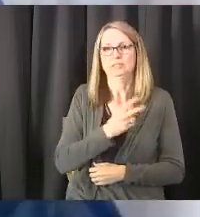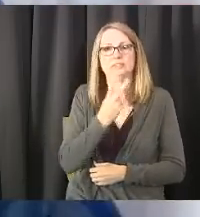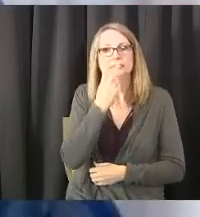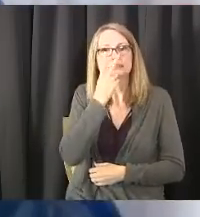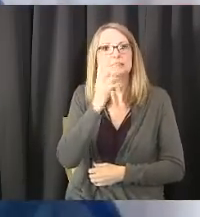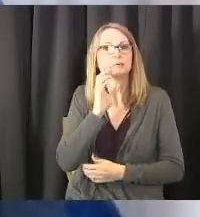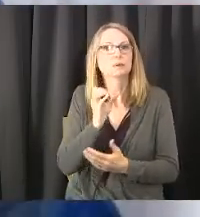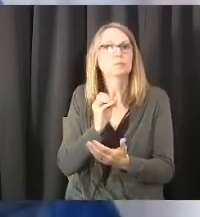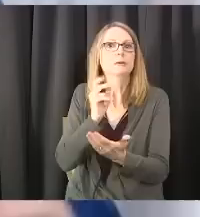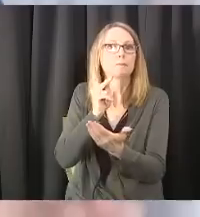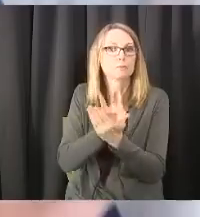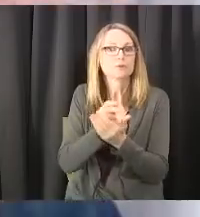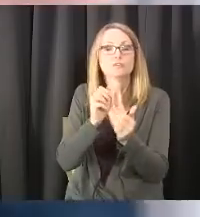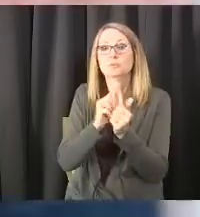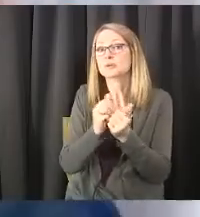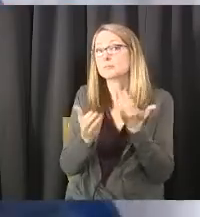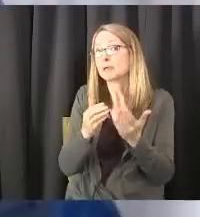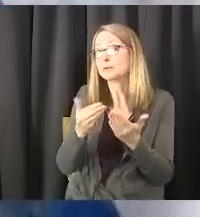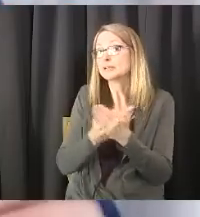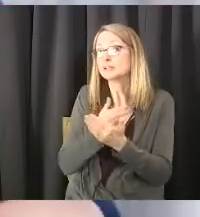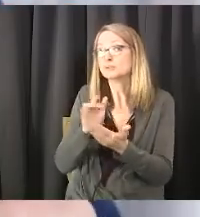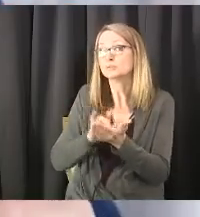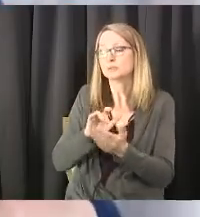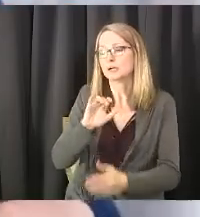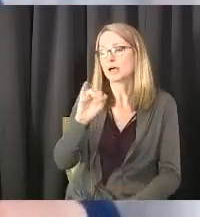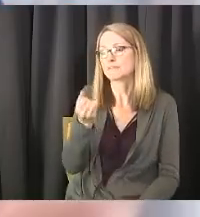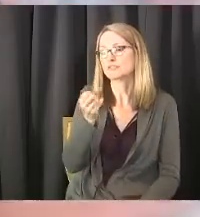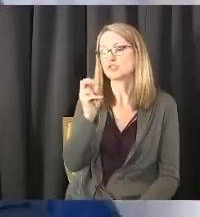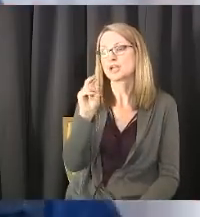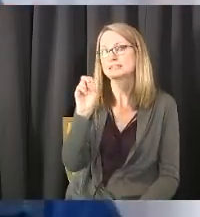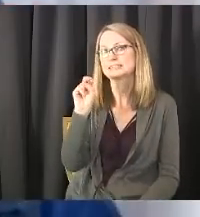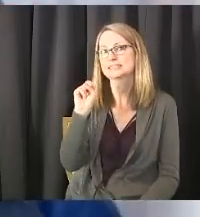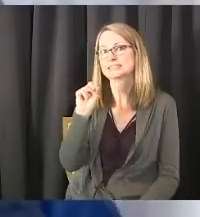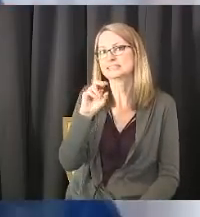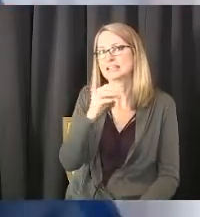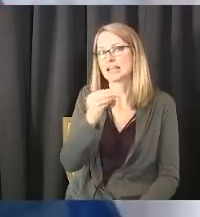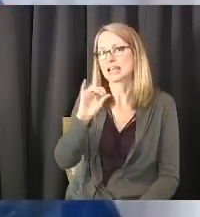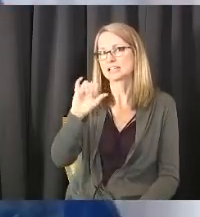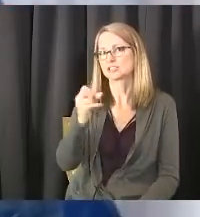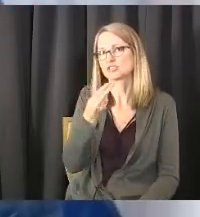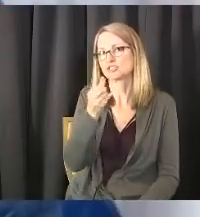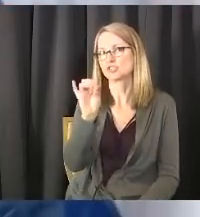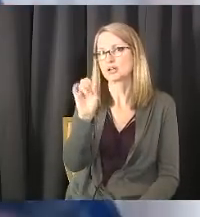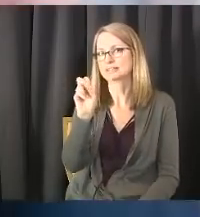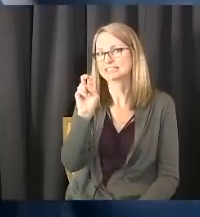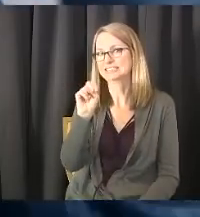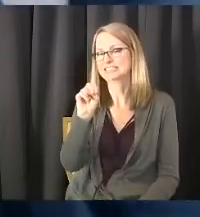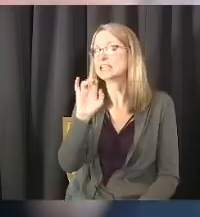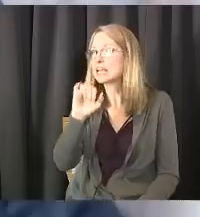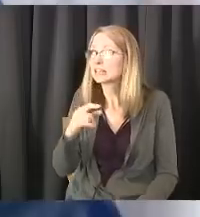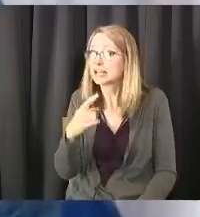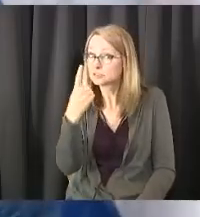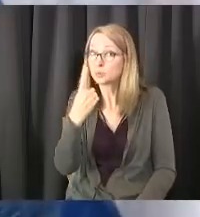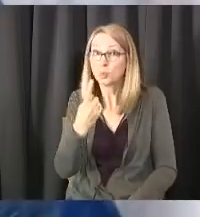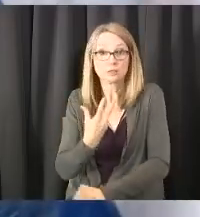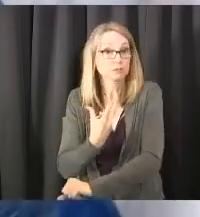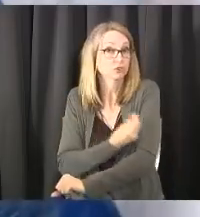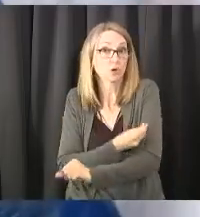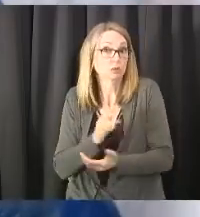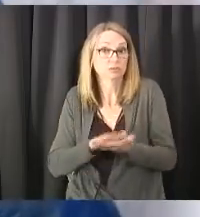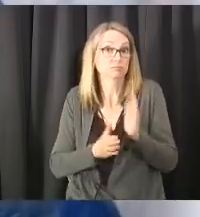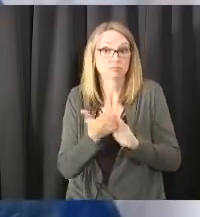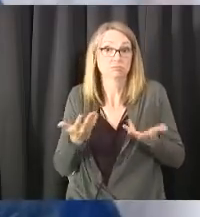is a one-shot course instead of 2. And then potentially additional Moderna or Pfizer, and then whether